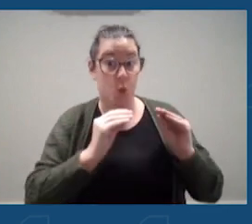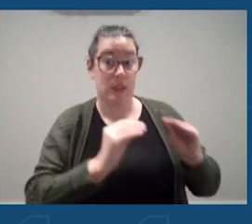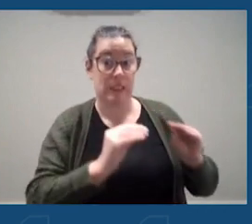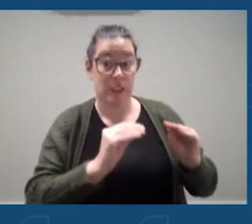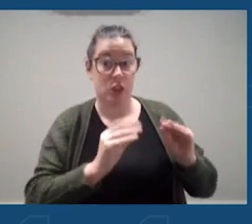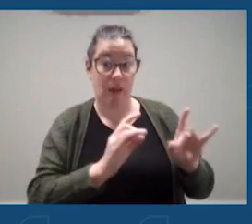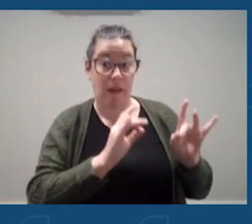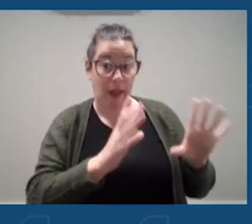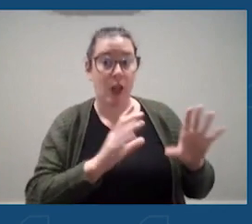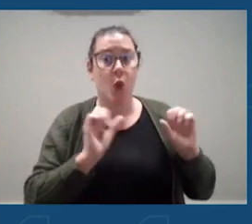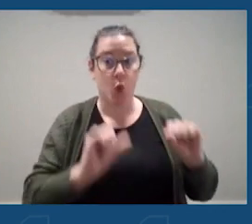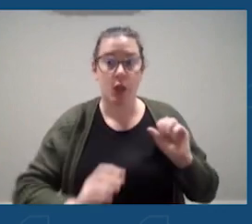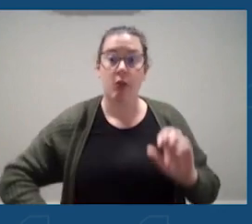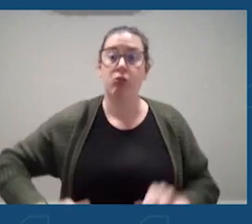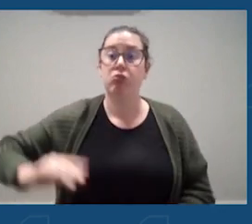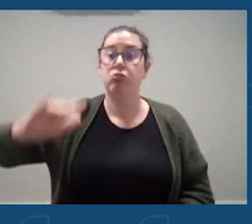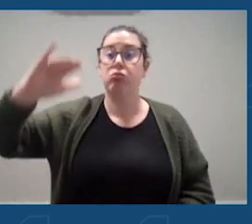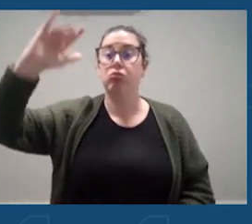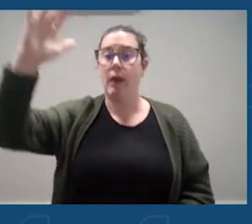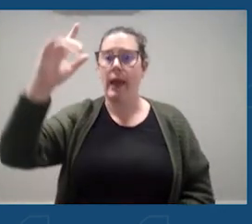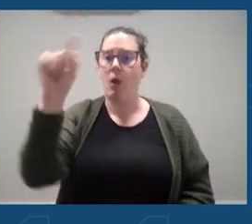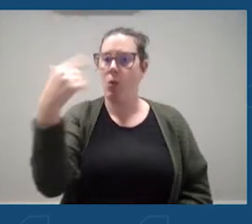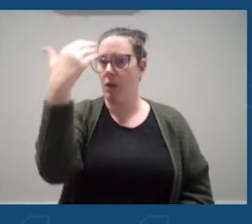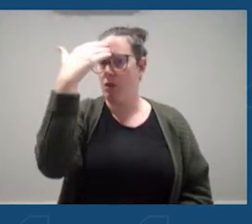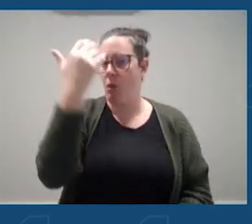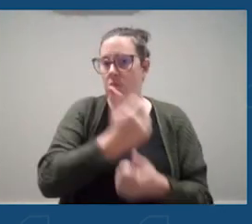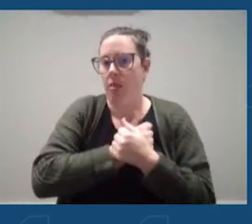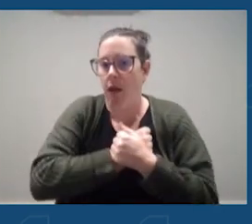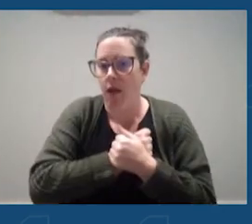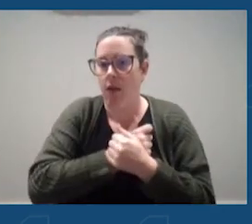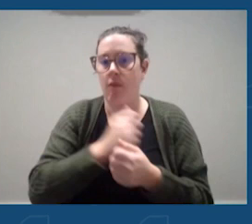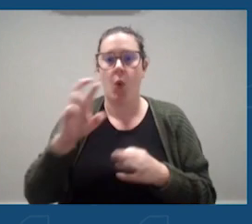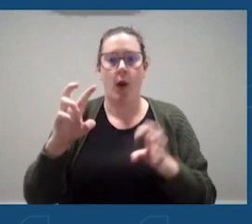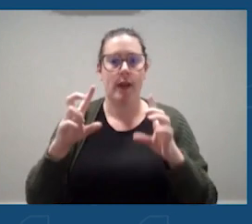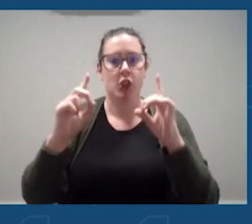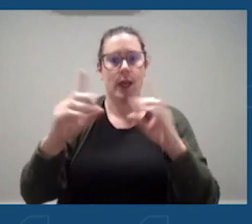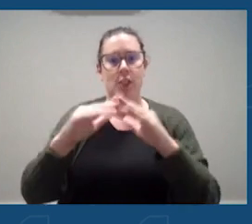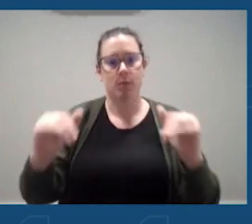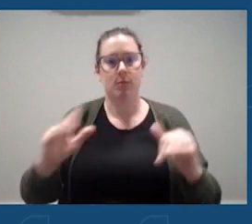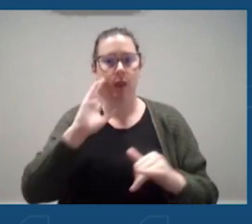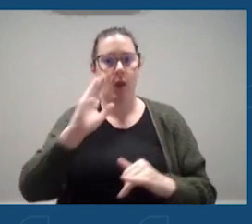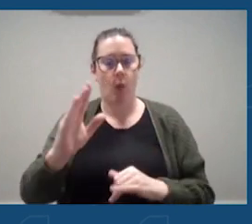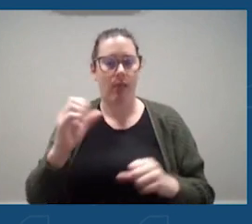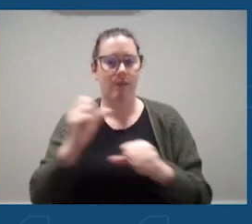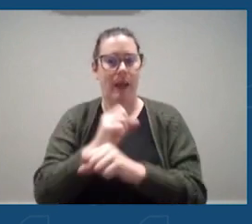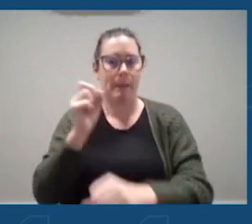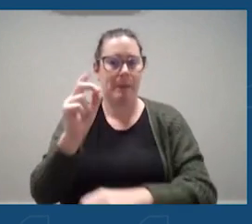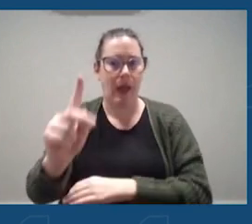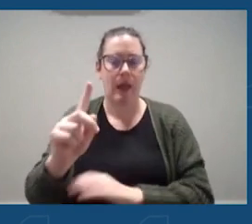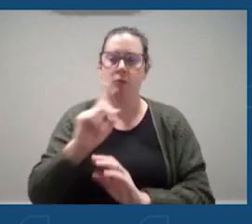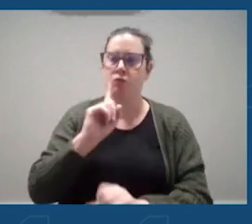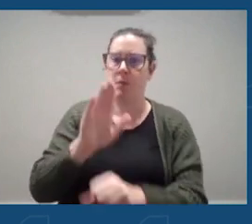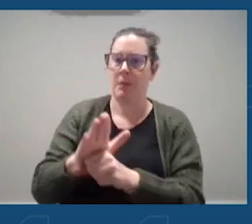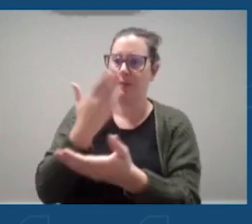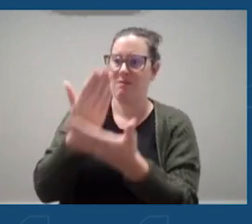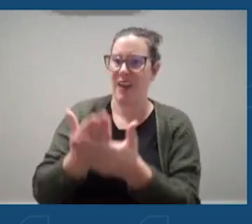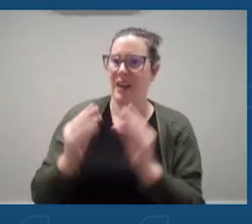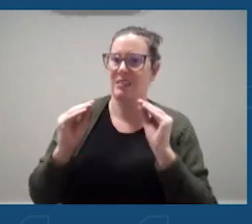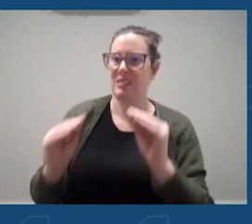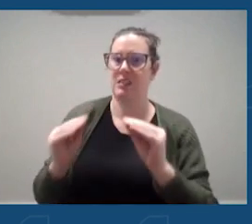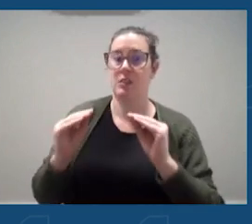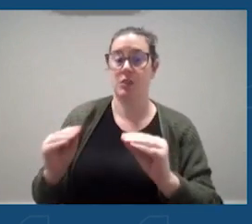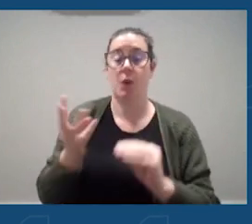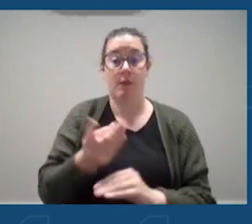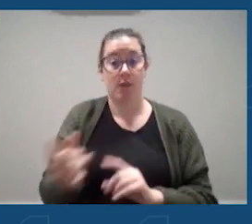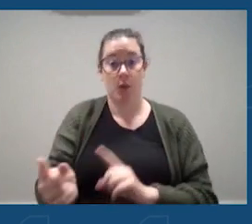her. Or that you have an education system that'll fight back and give the true facts. And so that's why in a couple of minutes I'll